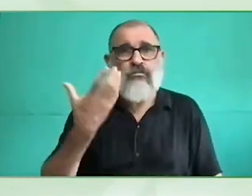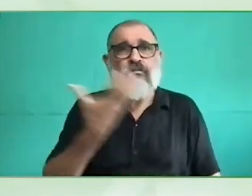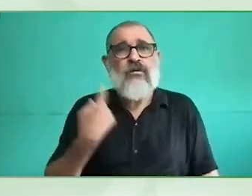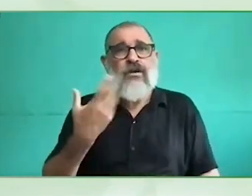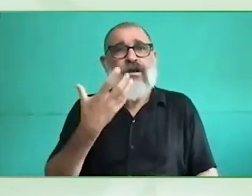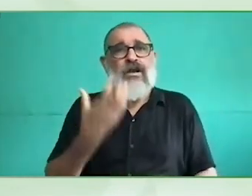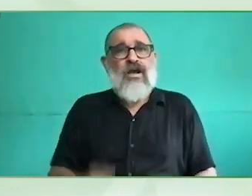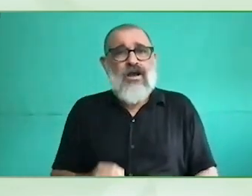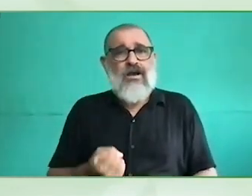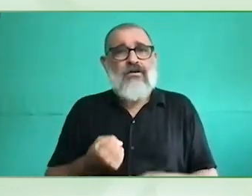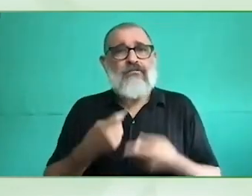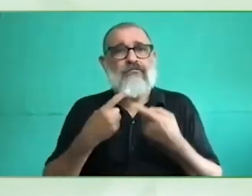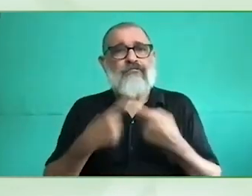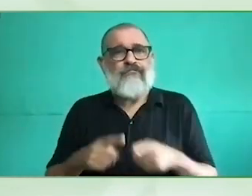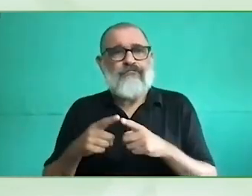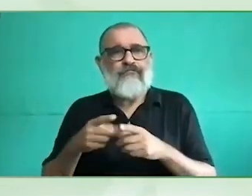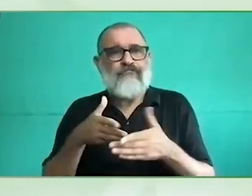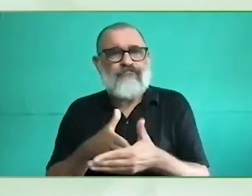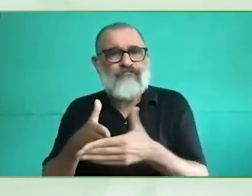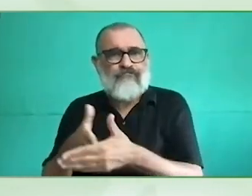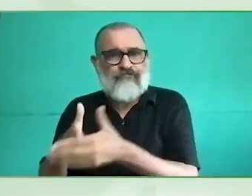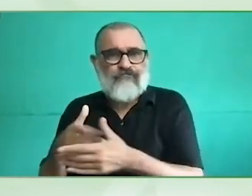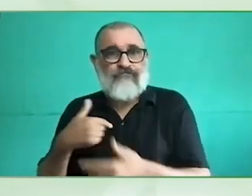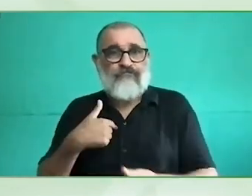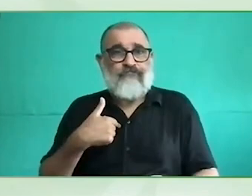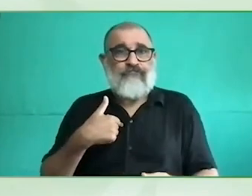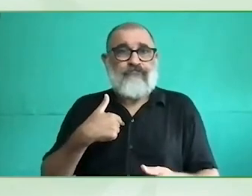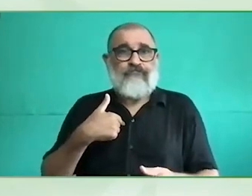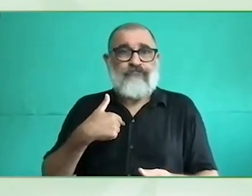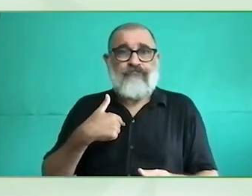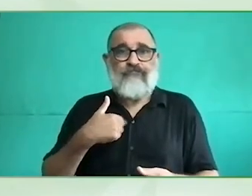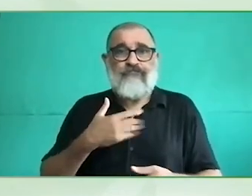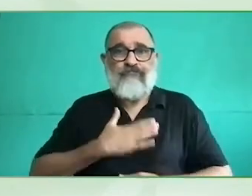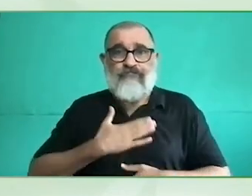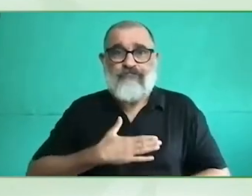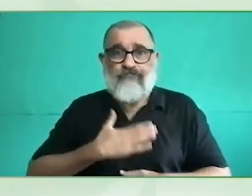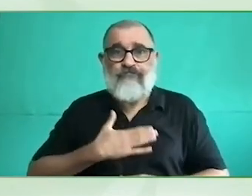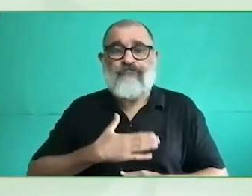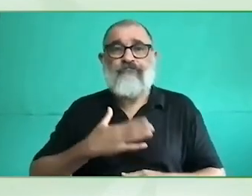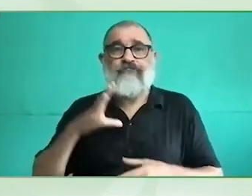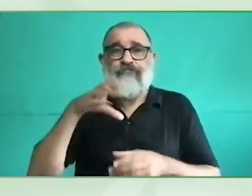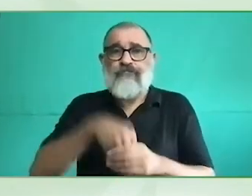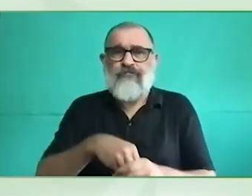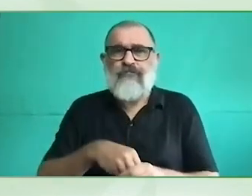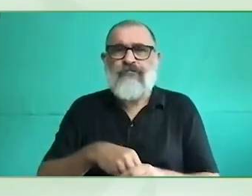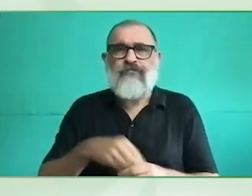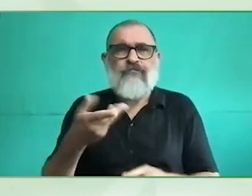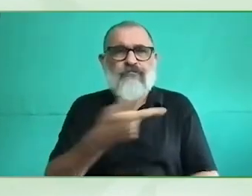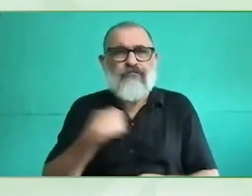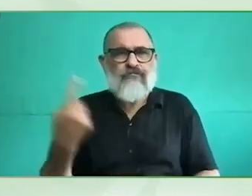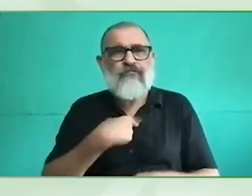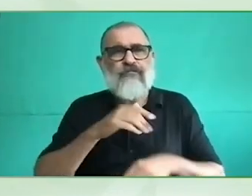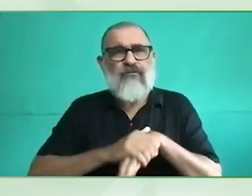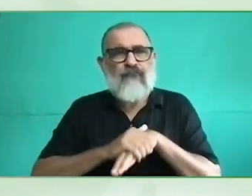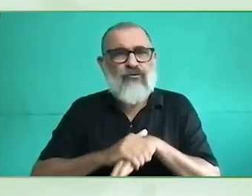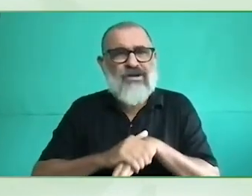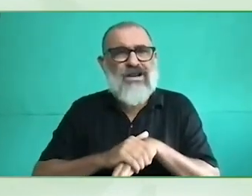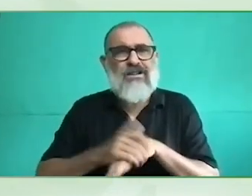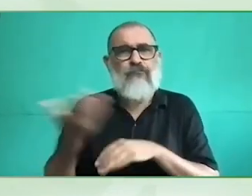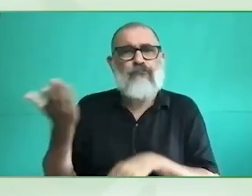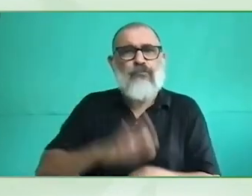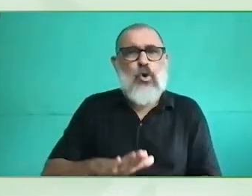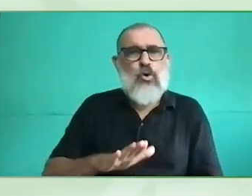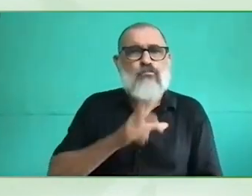was happy to get in contact with our friends from Chile to have a